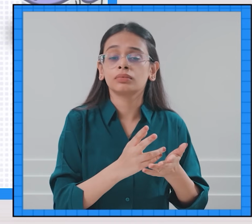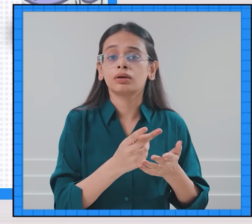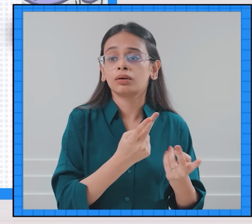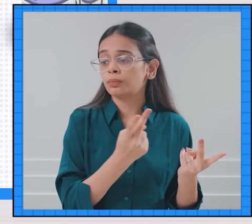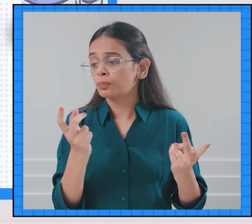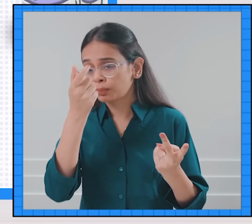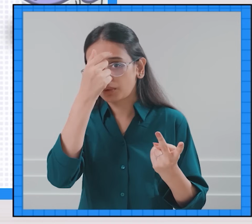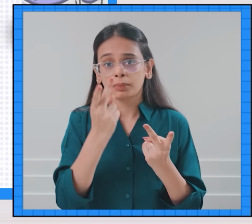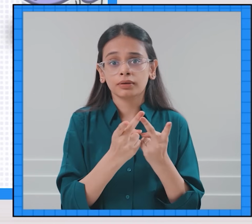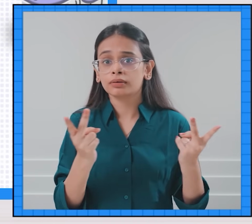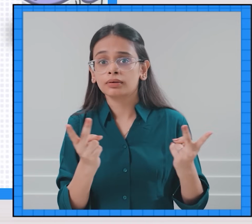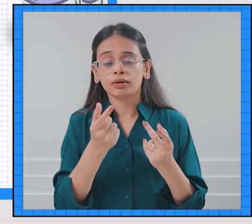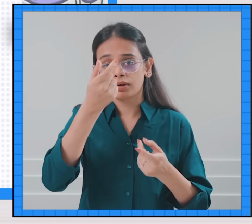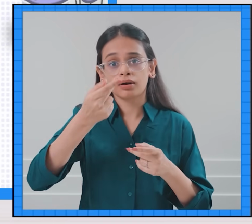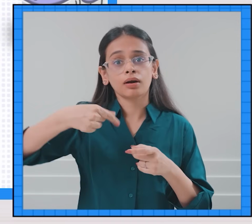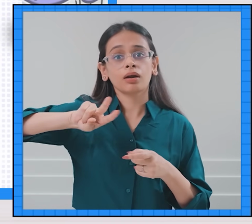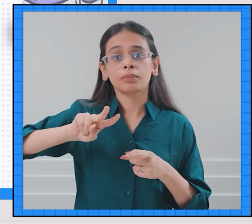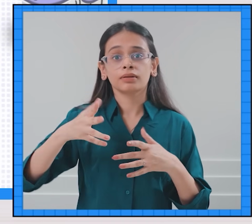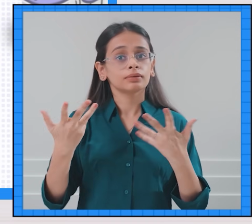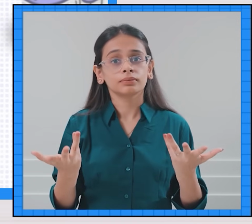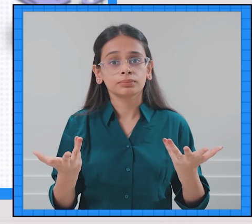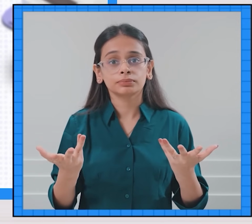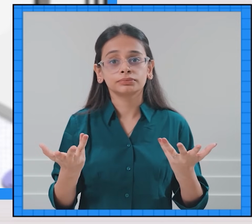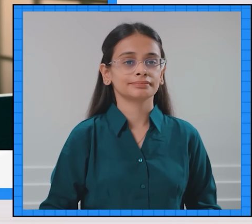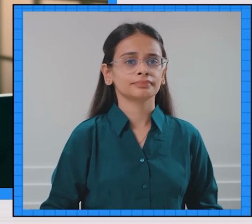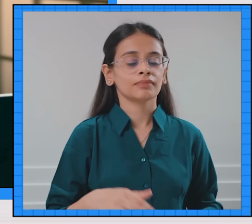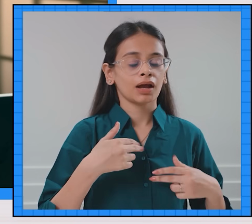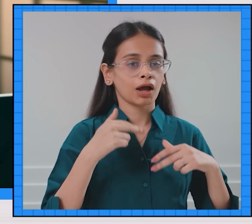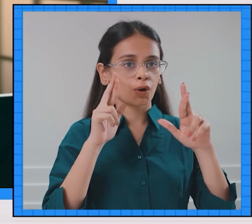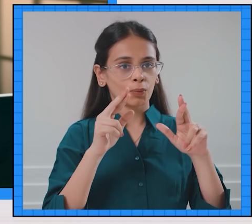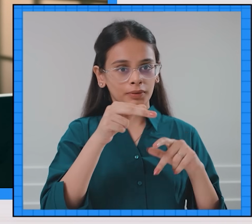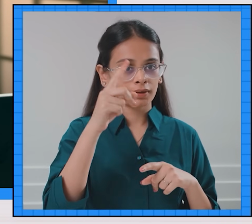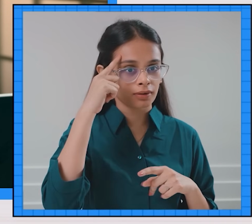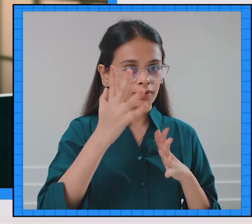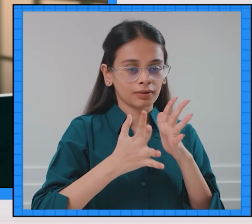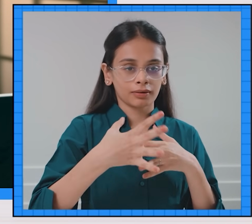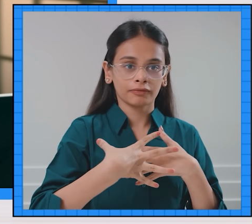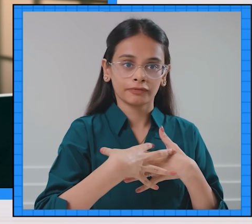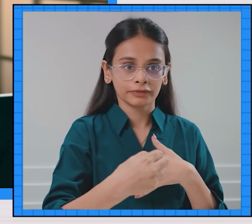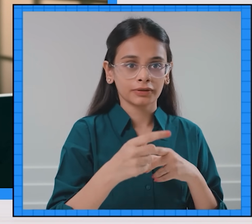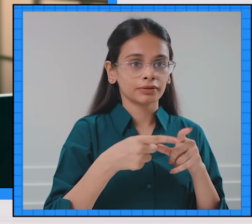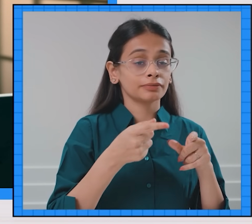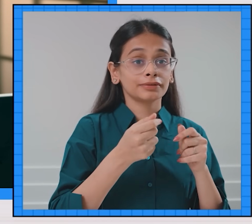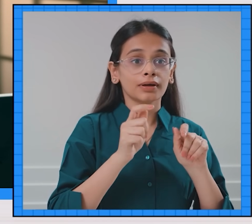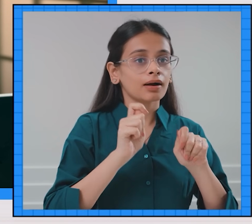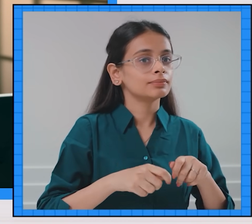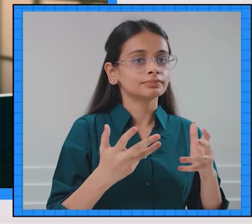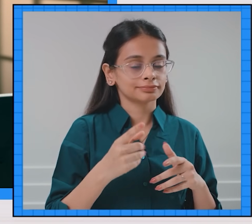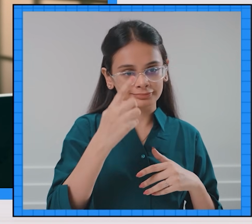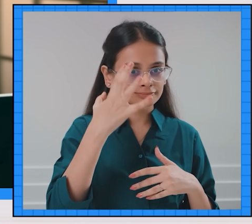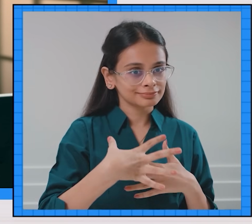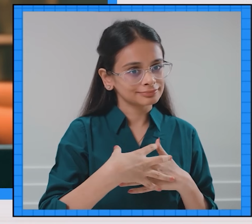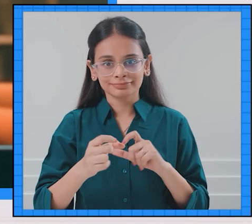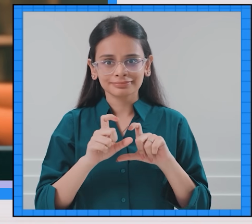with the situation, then that will be an added additional stress. I hope by now I've convinced you enough as to why you need to have an